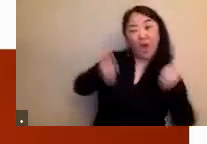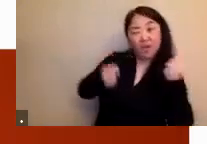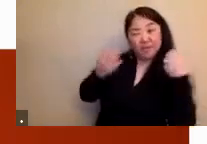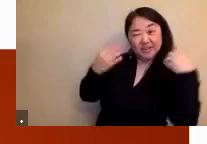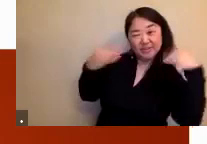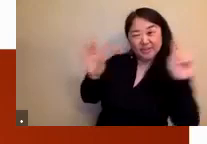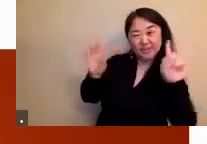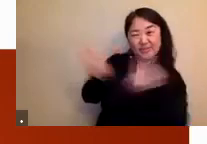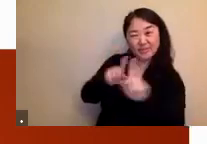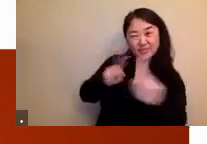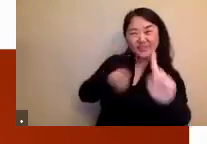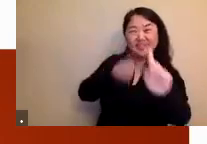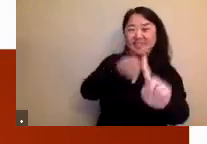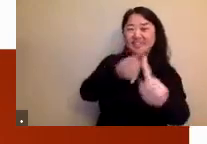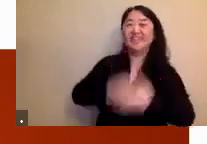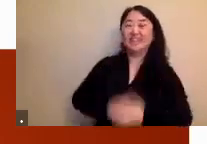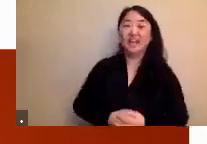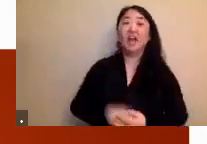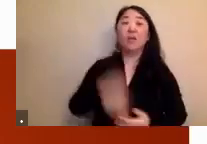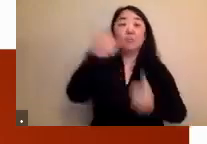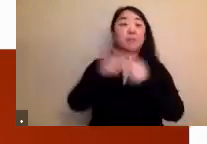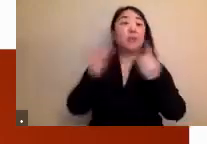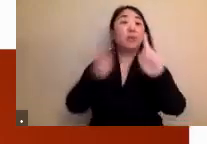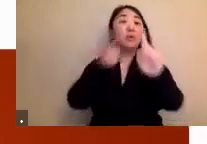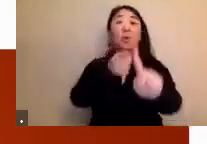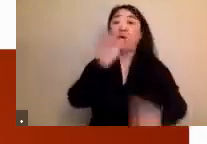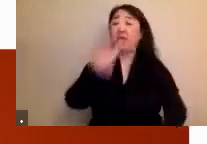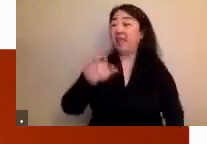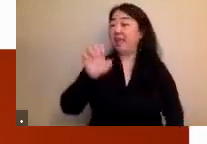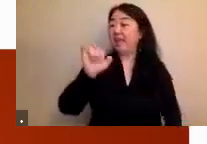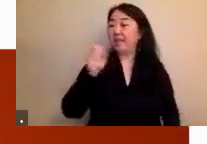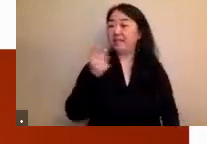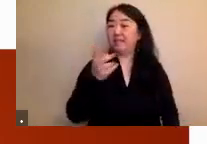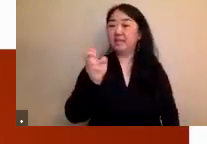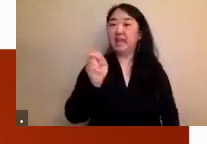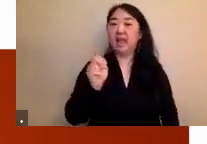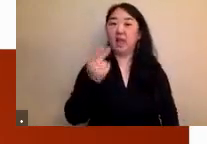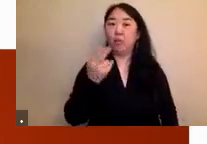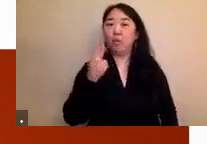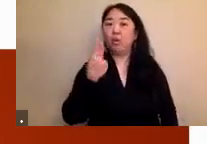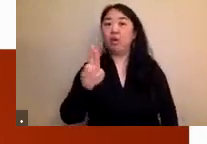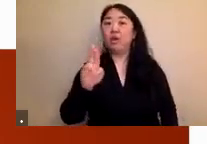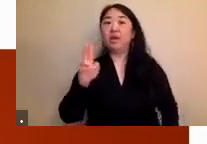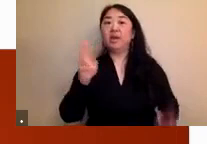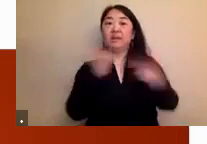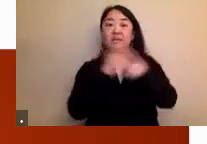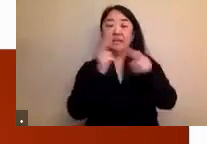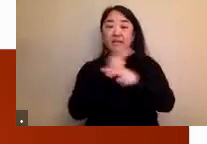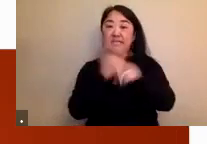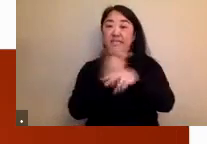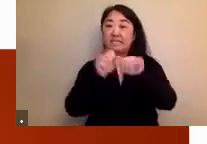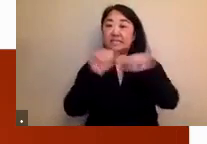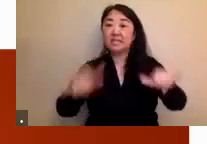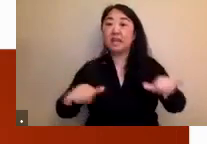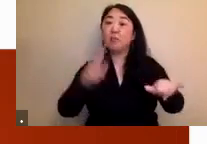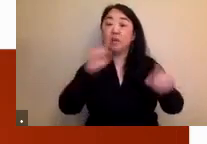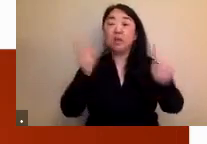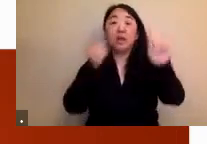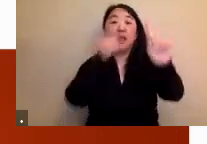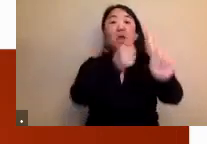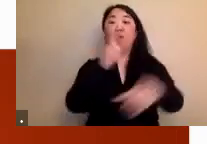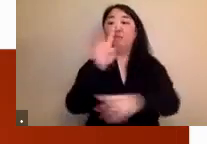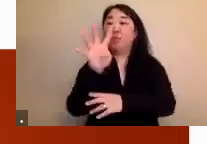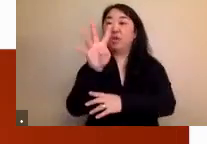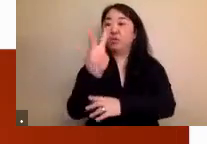goal originally of the Eisenhower Interstate Highway System was to serve to connect 42 state capitals, which